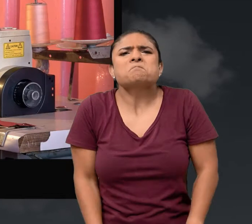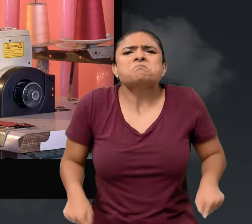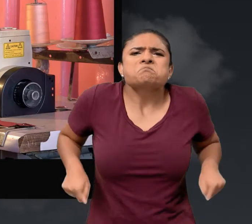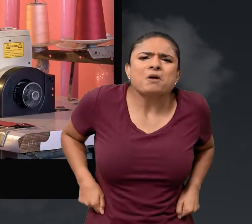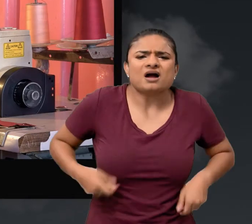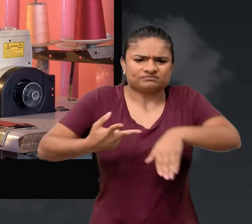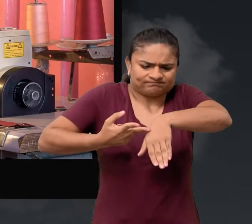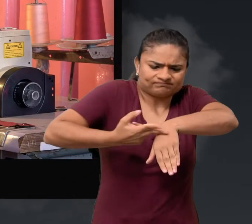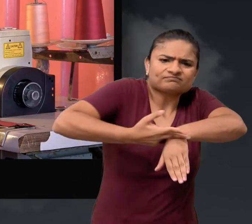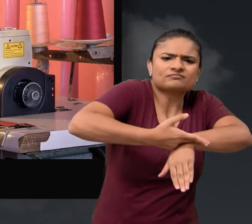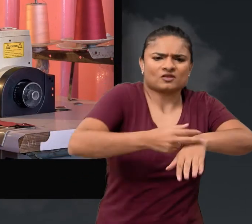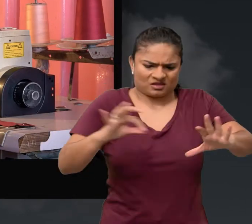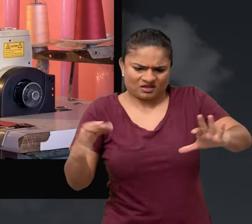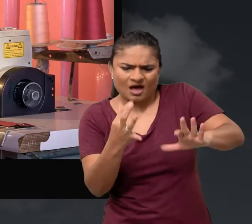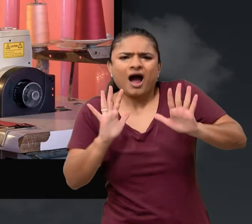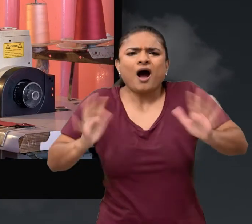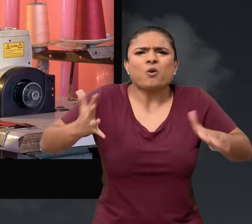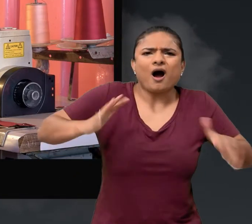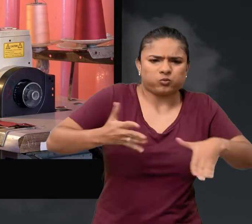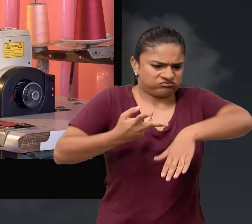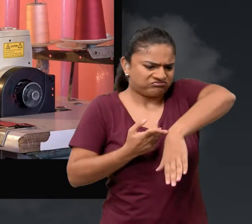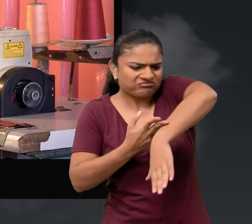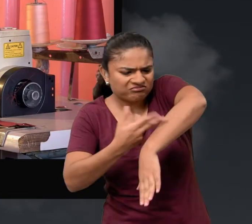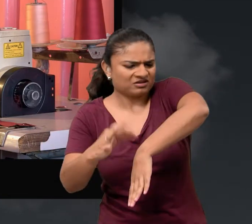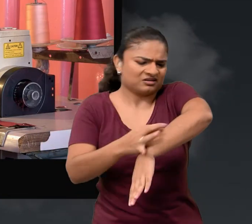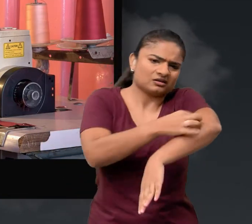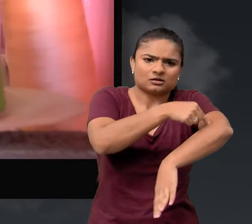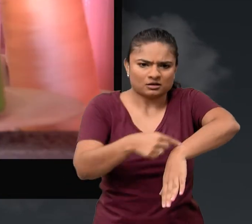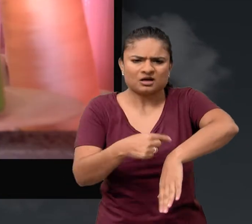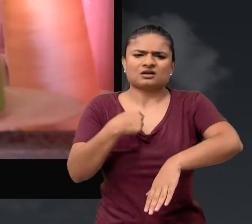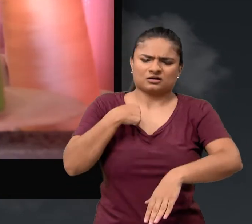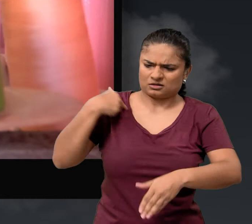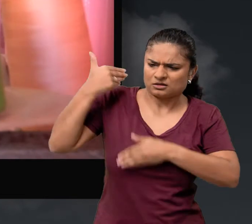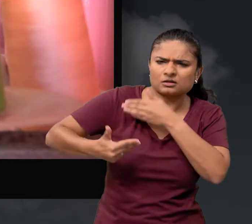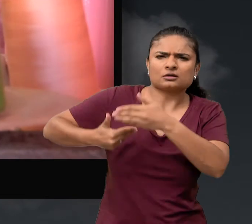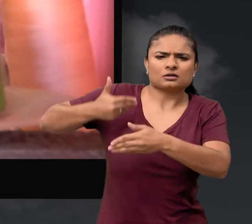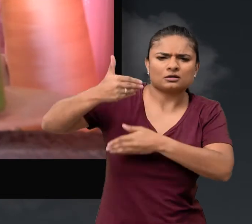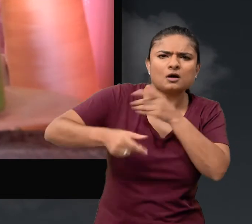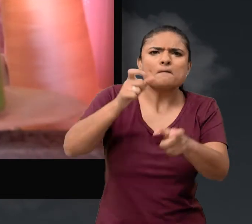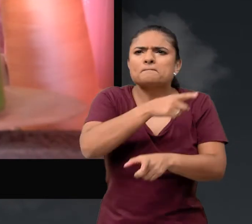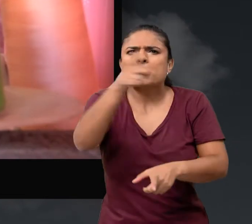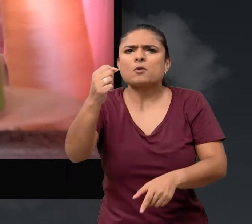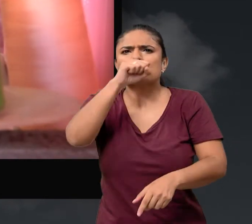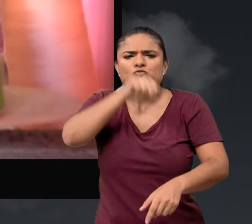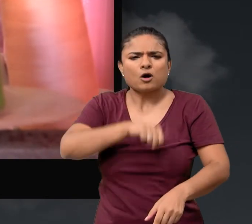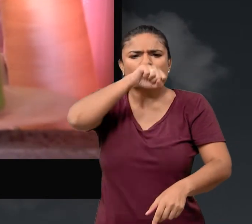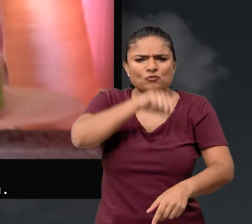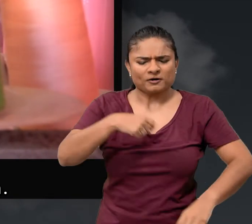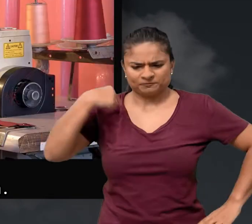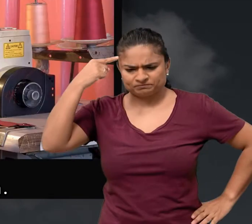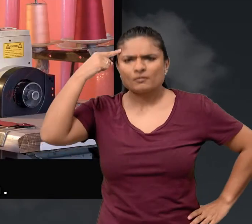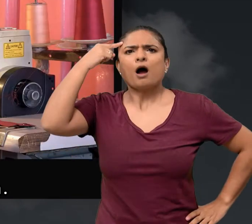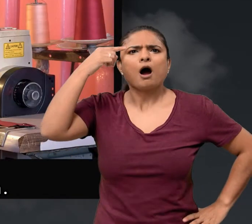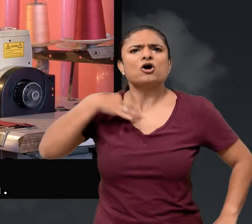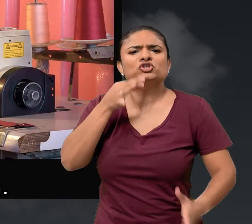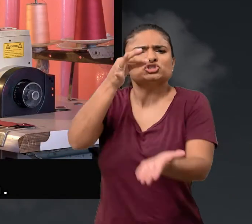ibhlukhwe mhlambi efuna ulungiswa like ucutha, but exesheni ke ngokuba uyawuthanda owam umsebenzi,